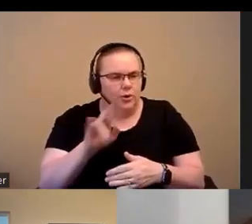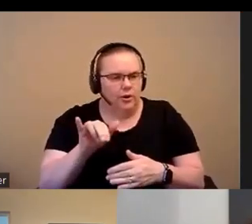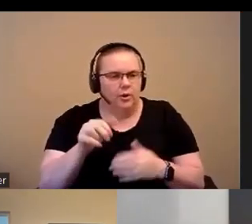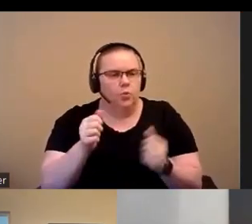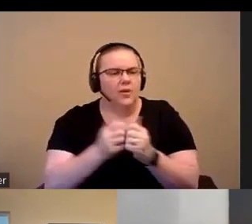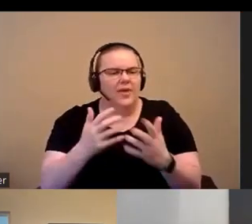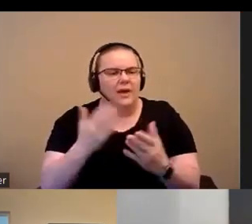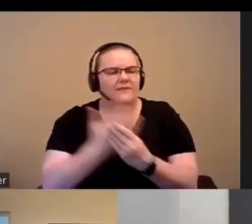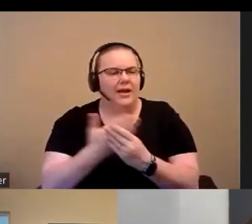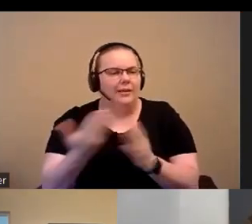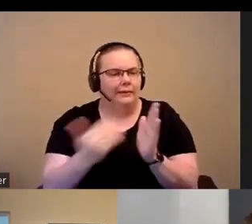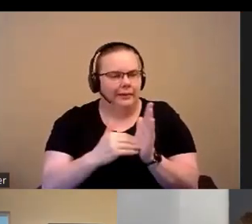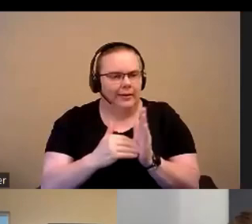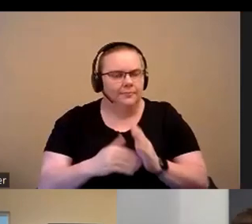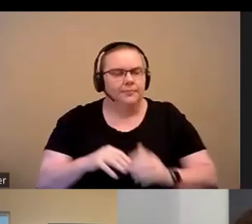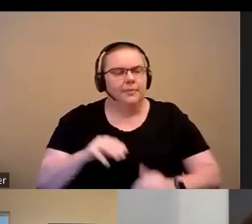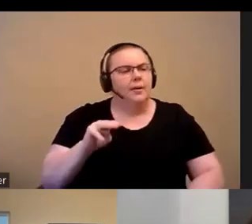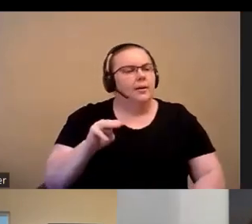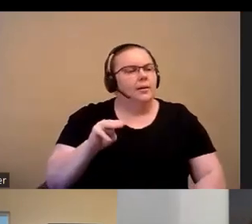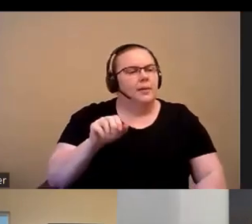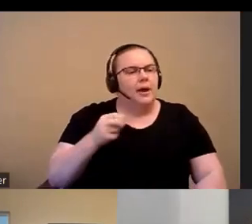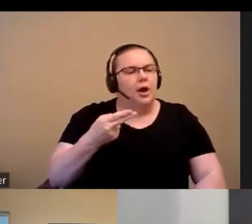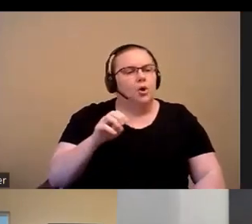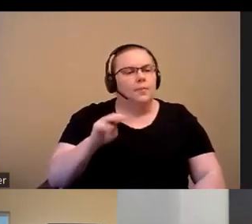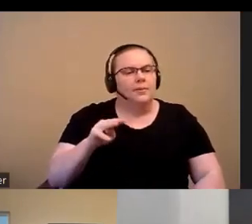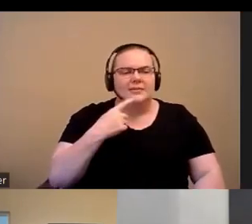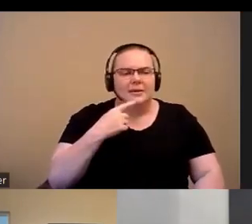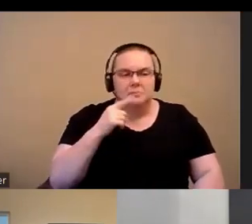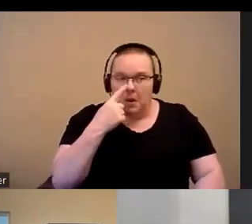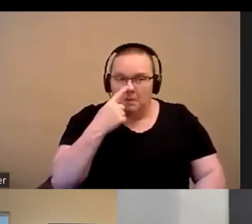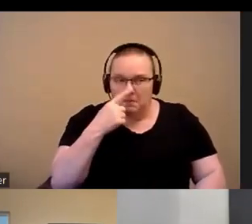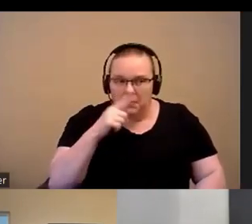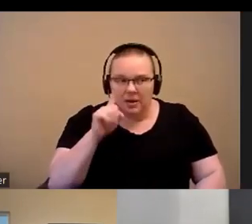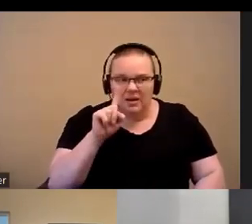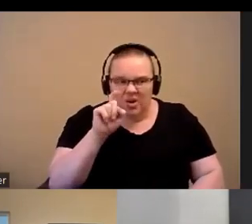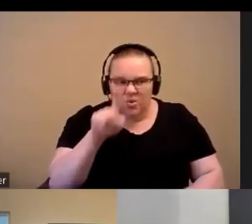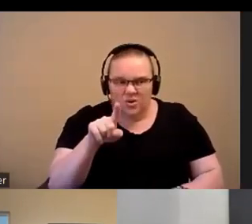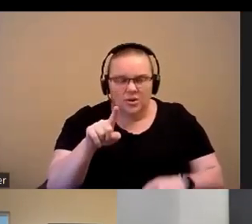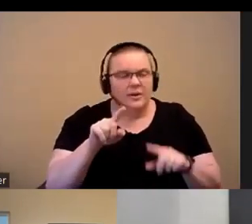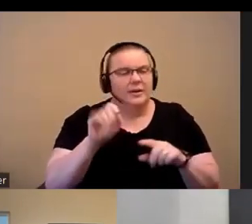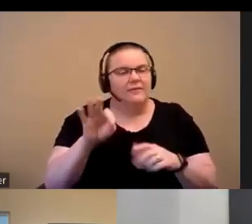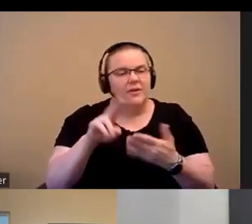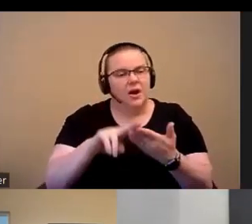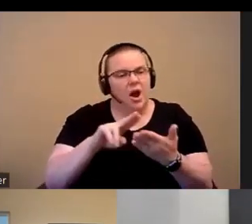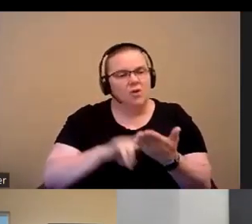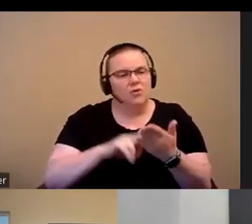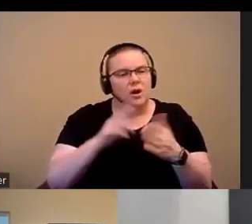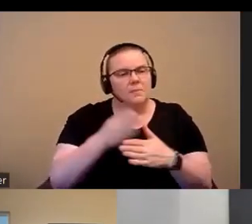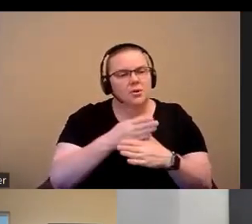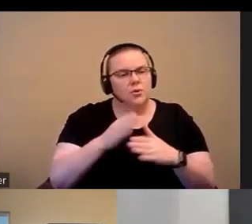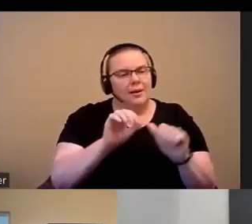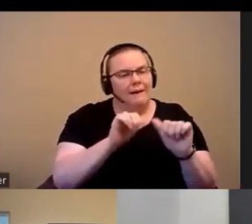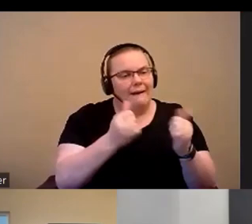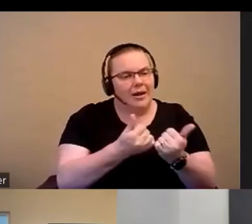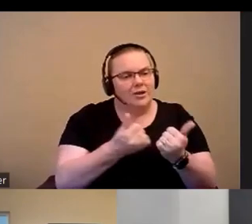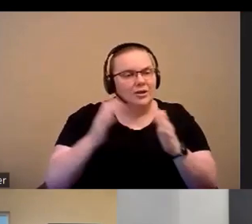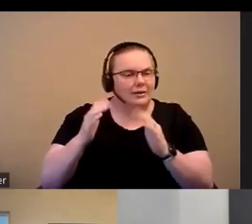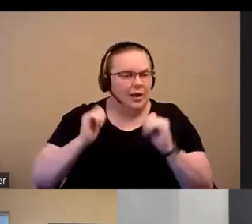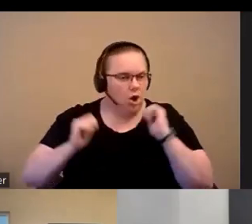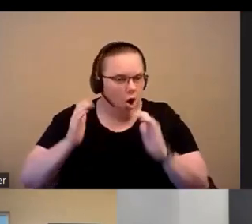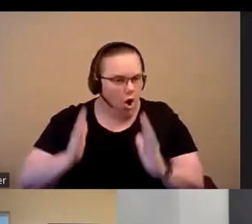Go ahead. I might ask a question. So if that, you know, a contract between an agency and an artist that's